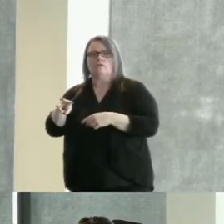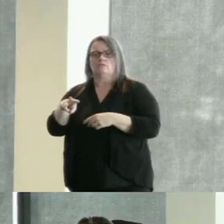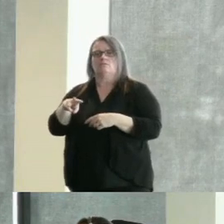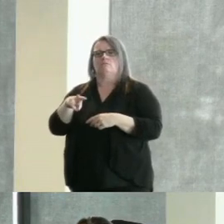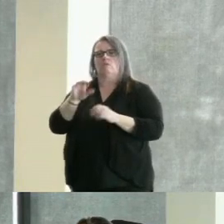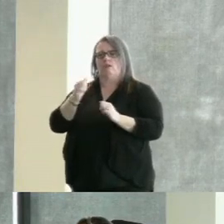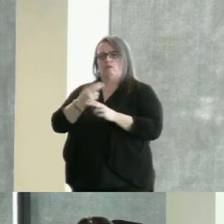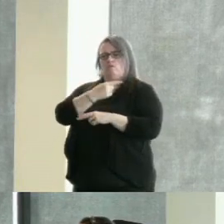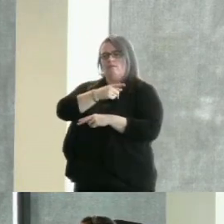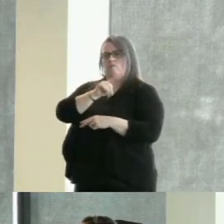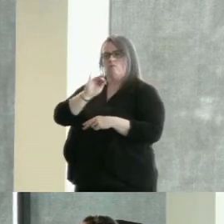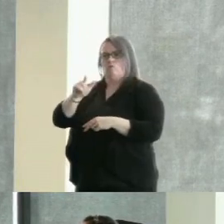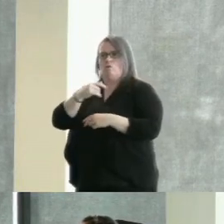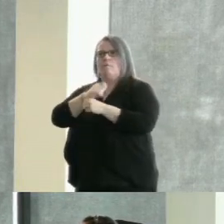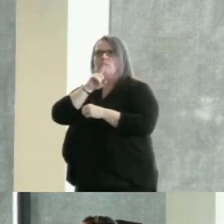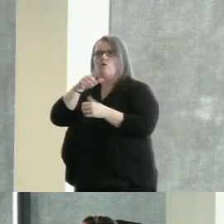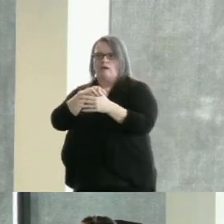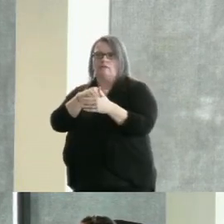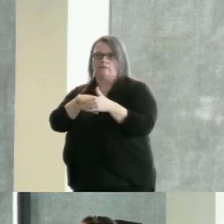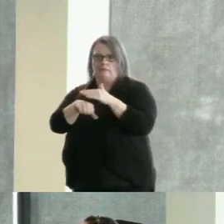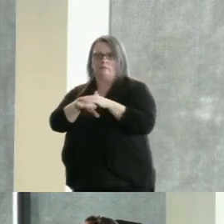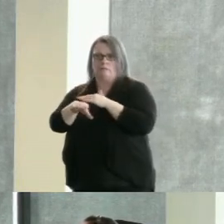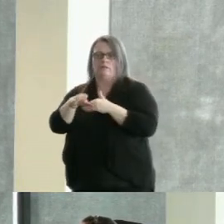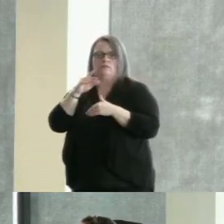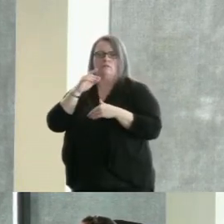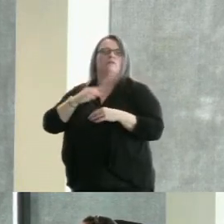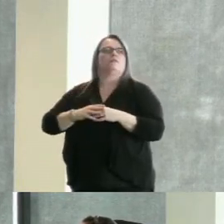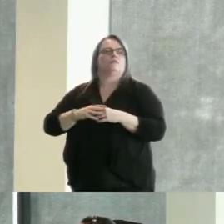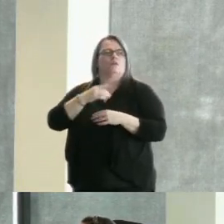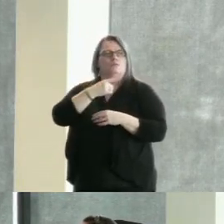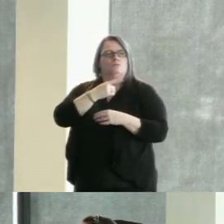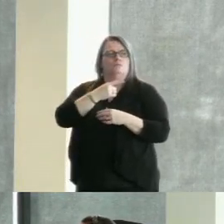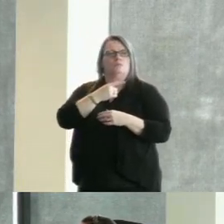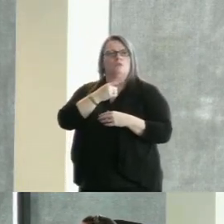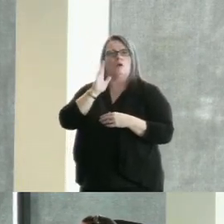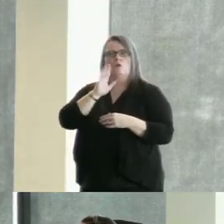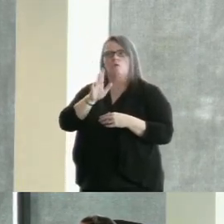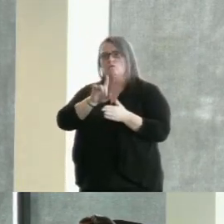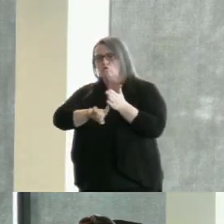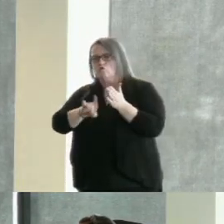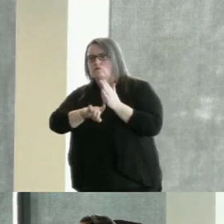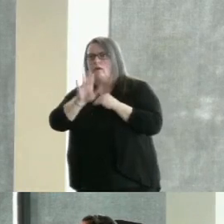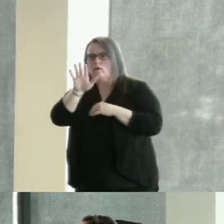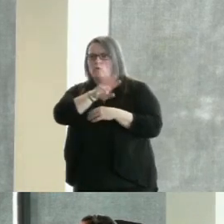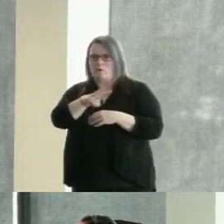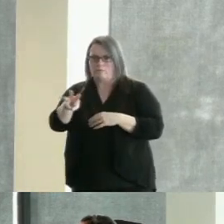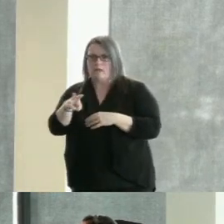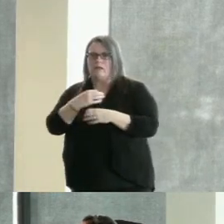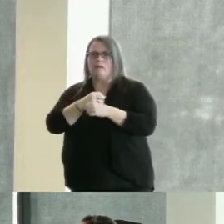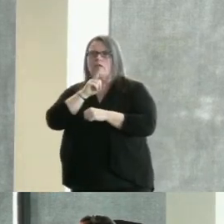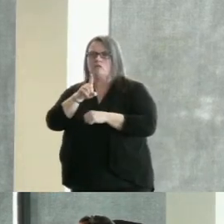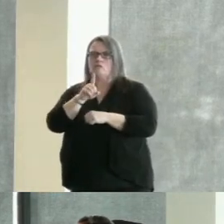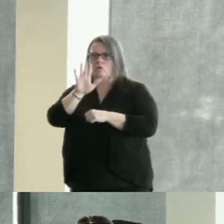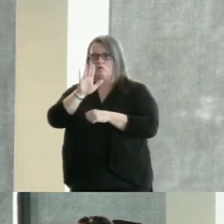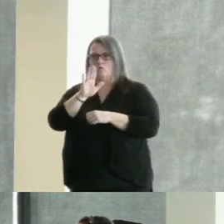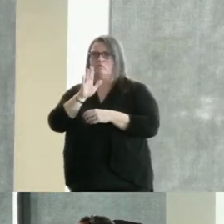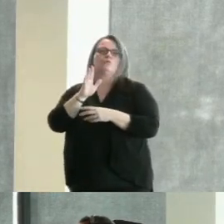accessible. And it comes through the web. It makes sure that your content meets